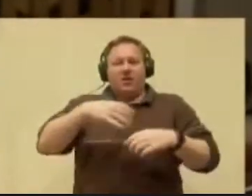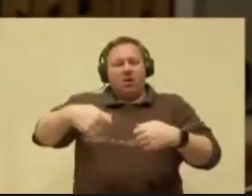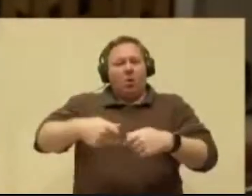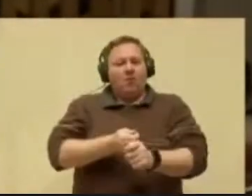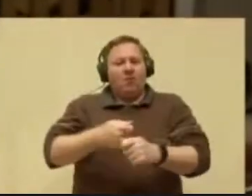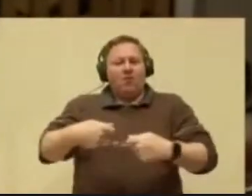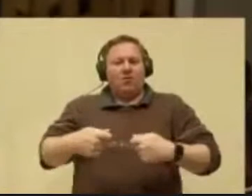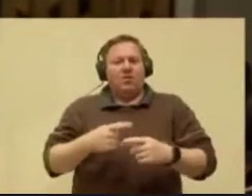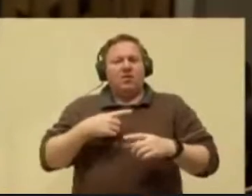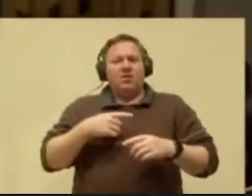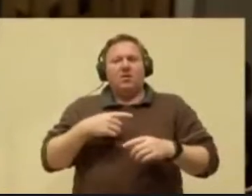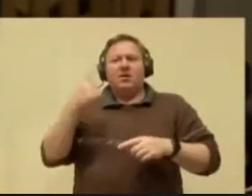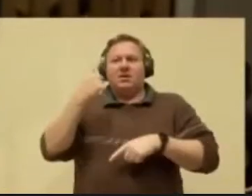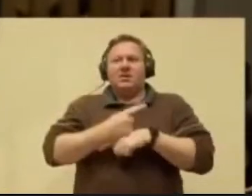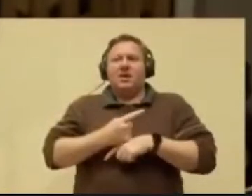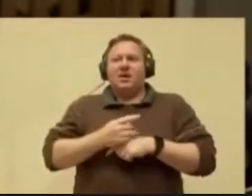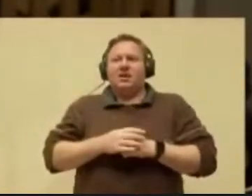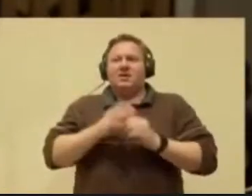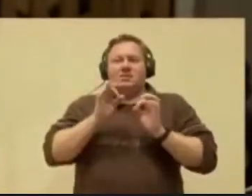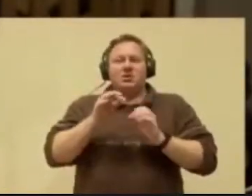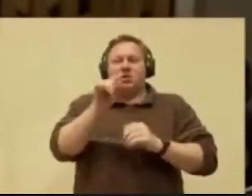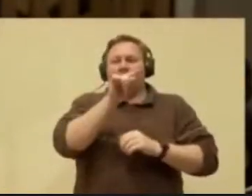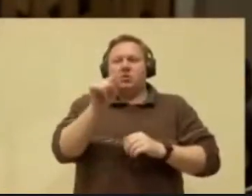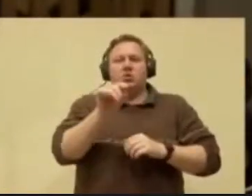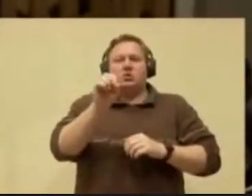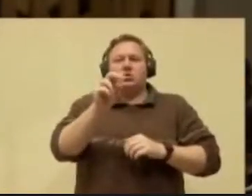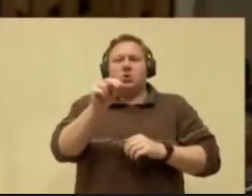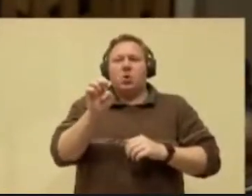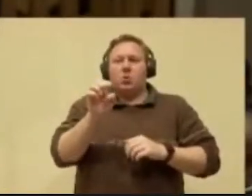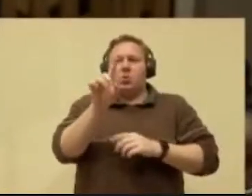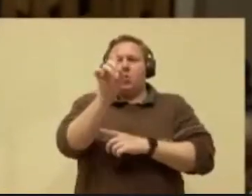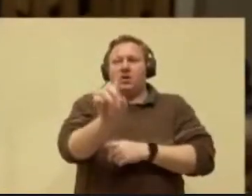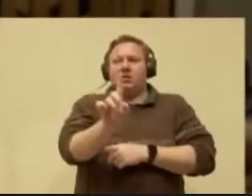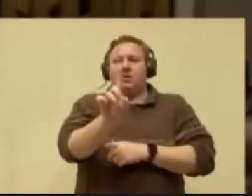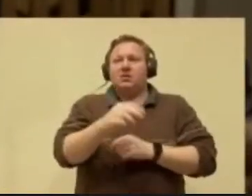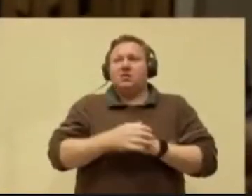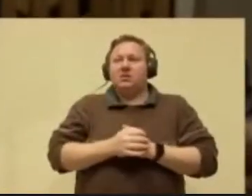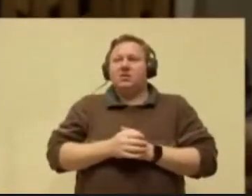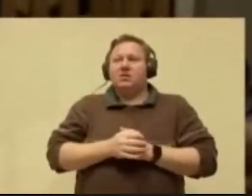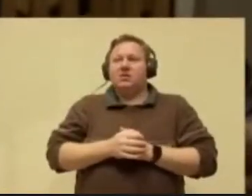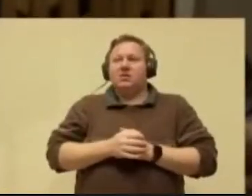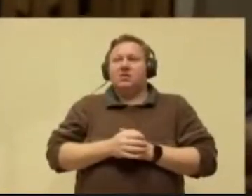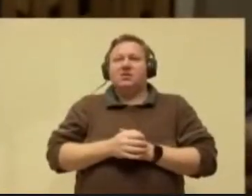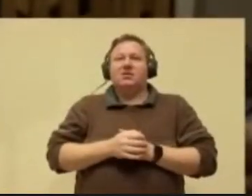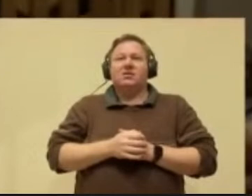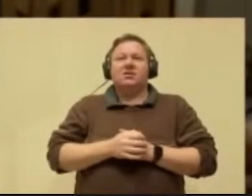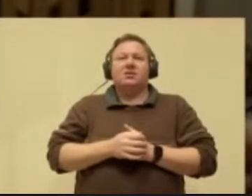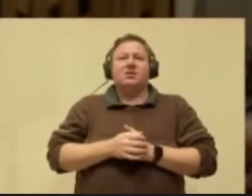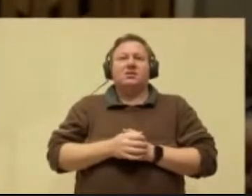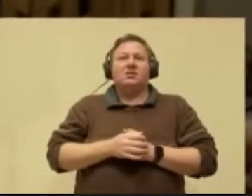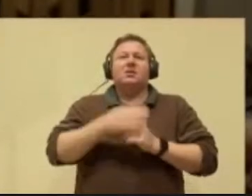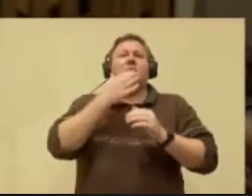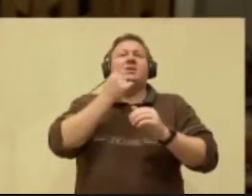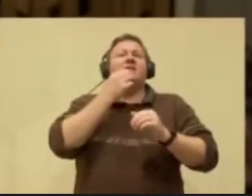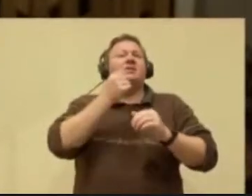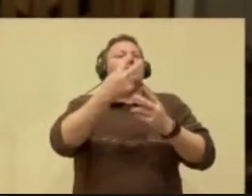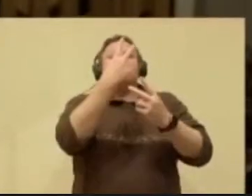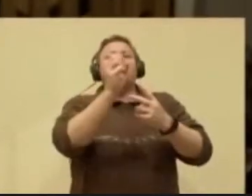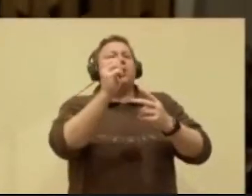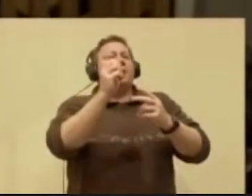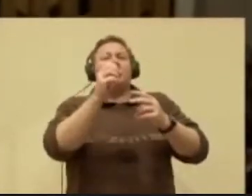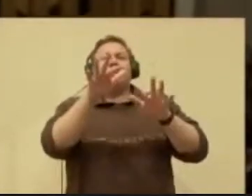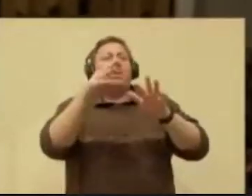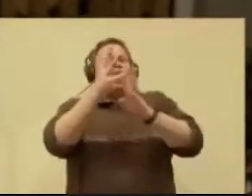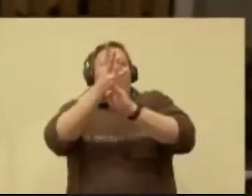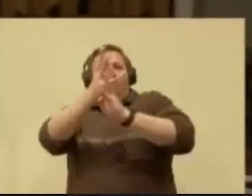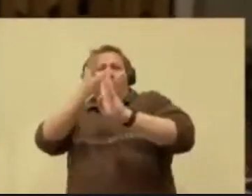there's no water especially at some one that's better don't allow more than 20 people at a time please we